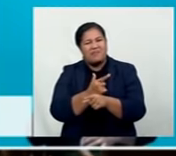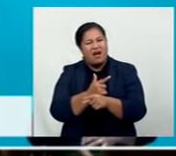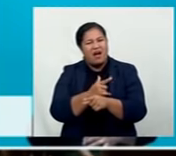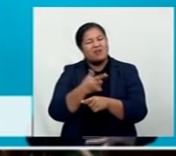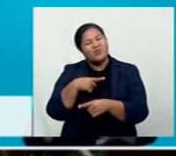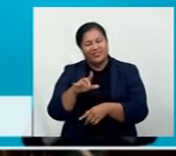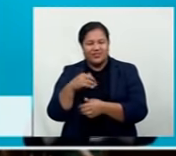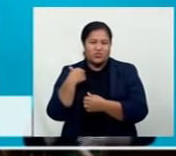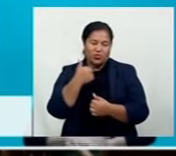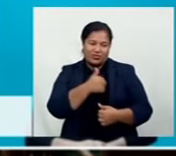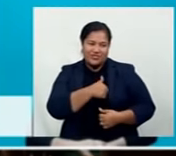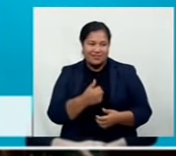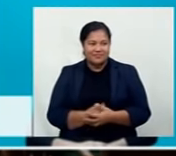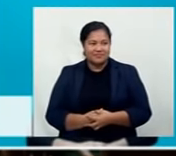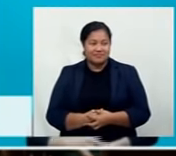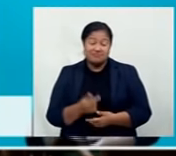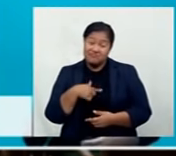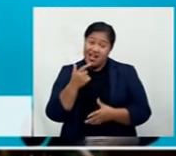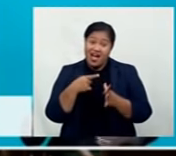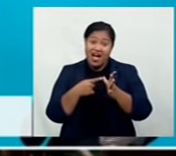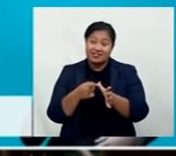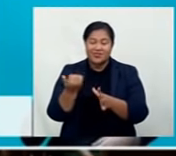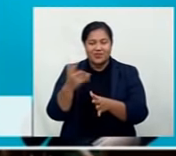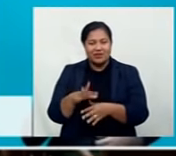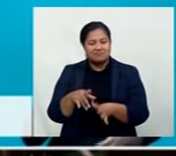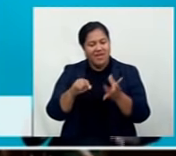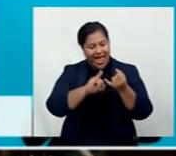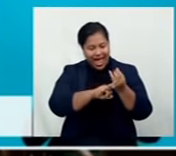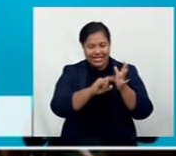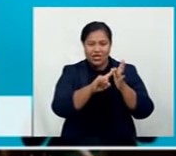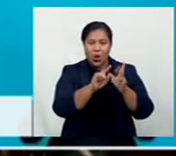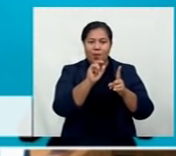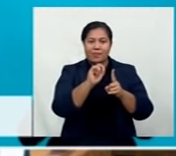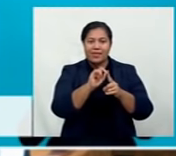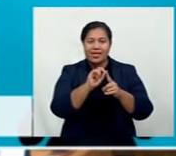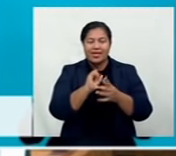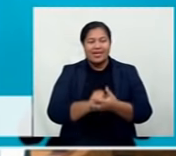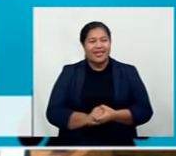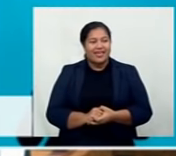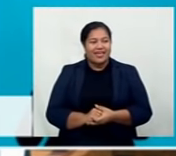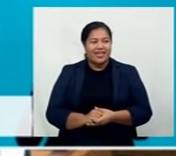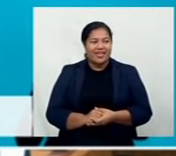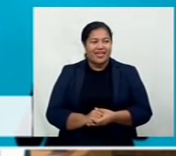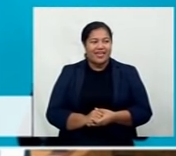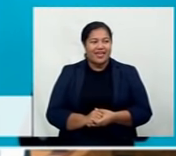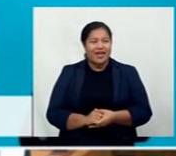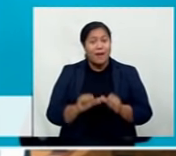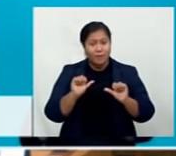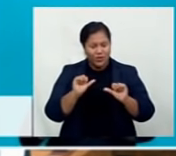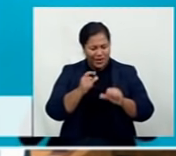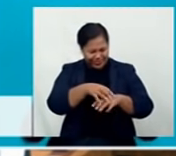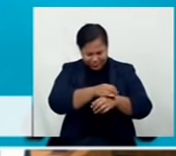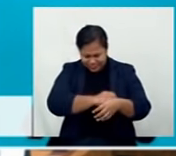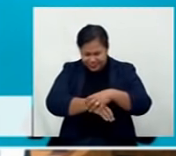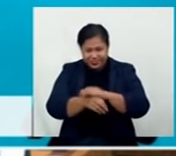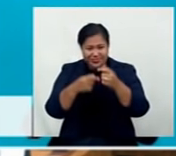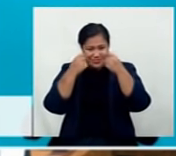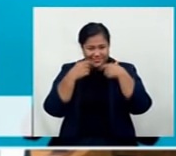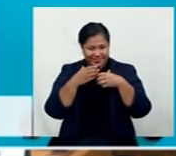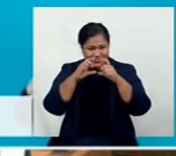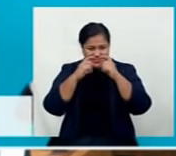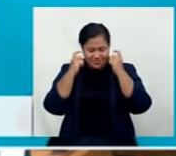soldiers. I've answered it already. SOPs, protective equipment is very, very important, Mr.